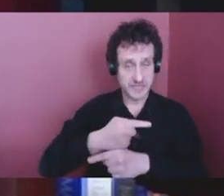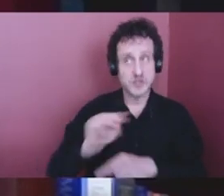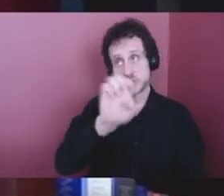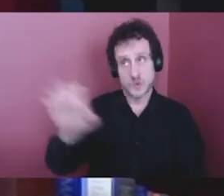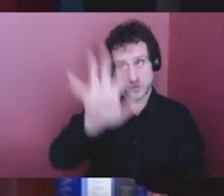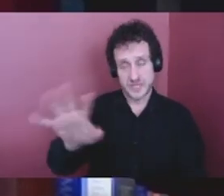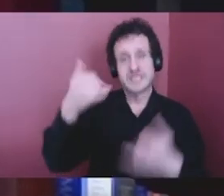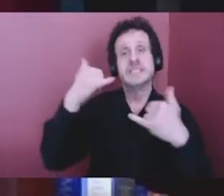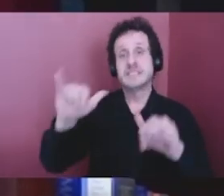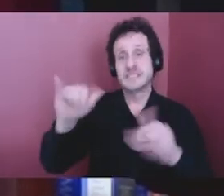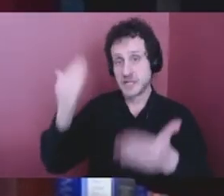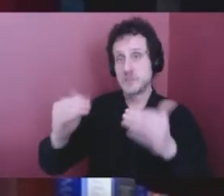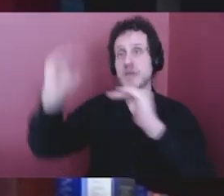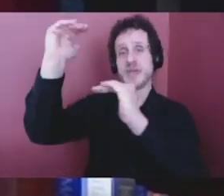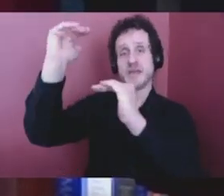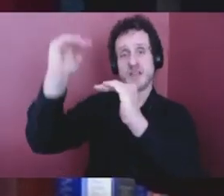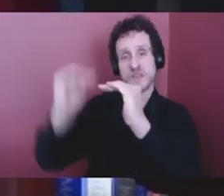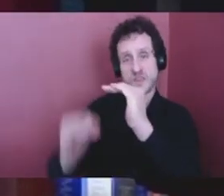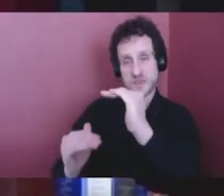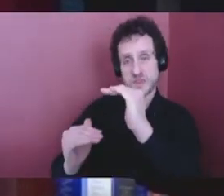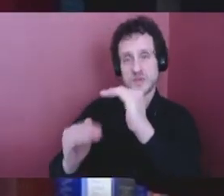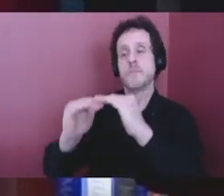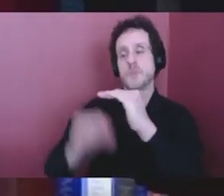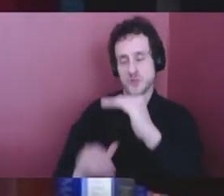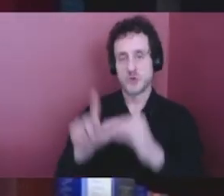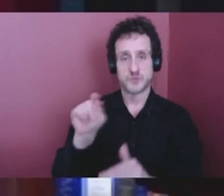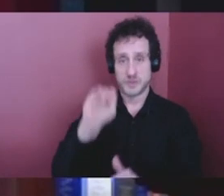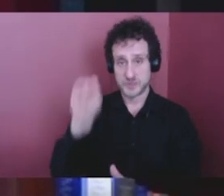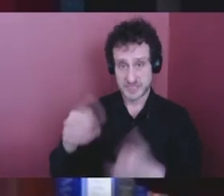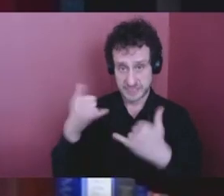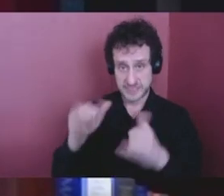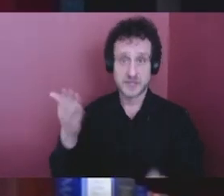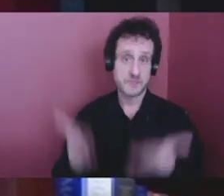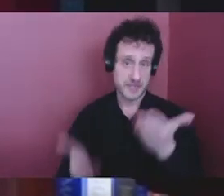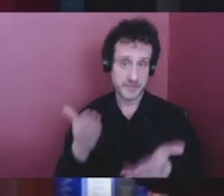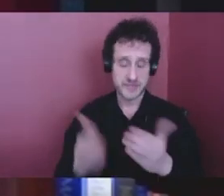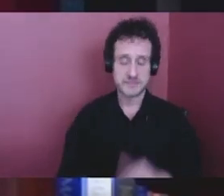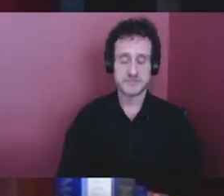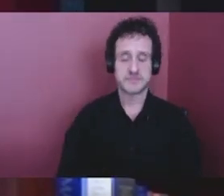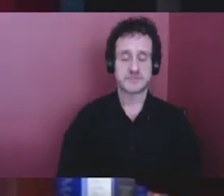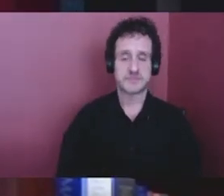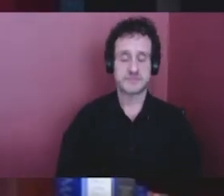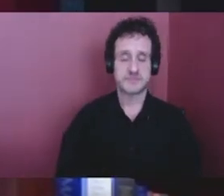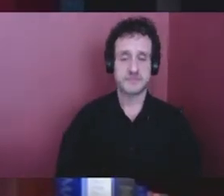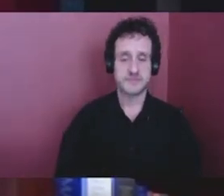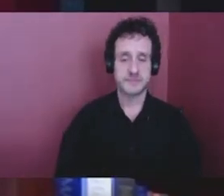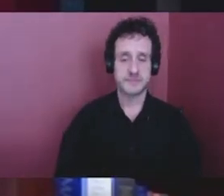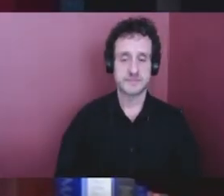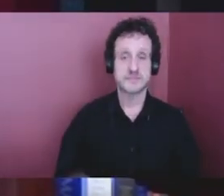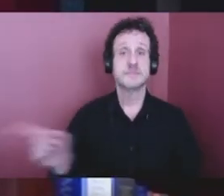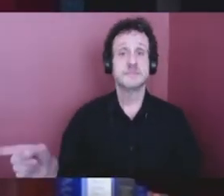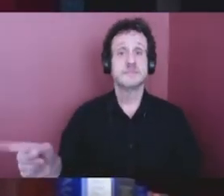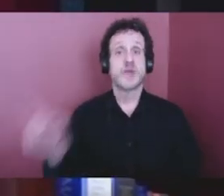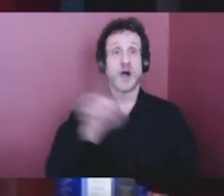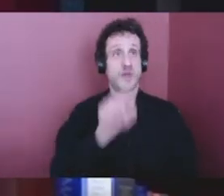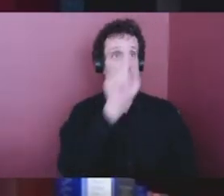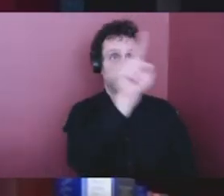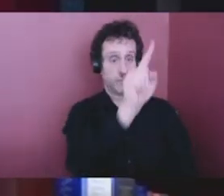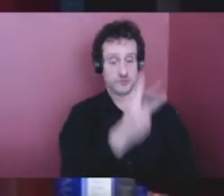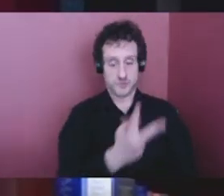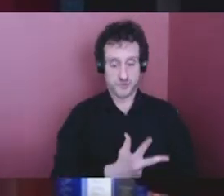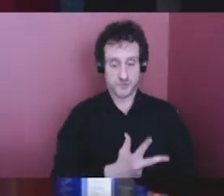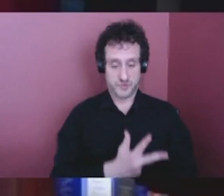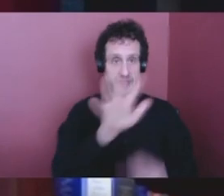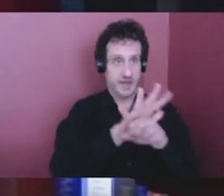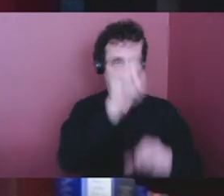fall below this cap. As for what positivity looks like in the other regions, the North